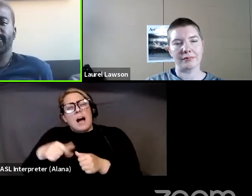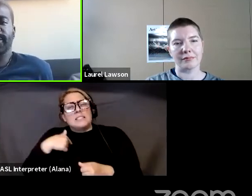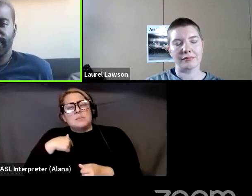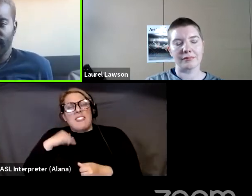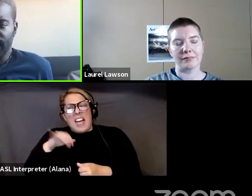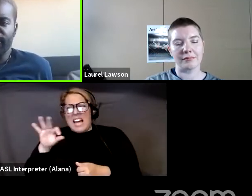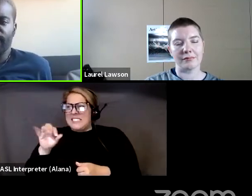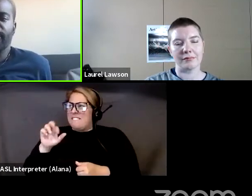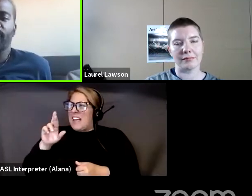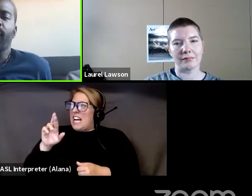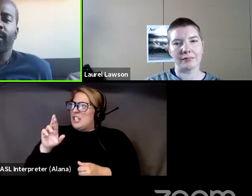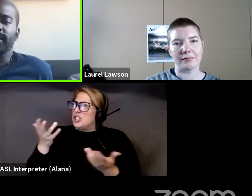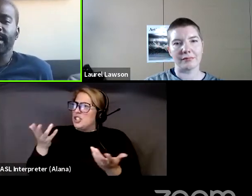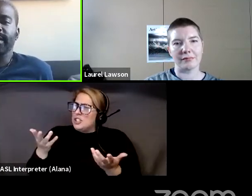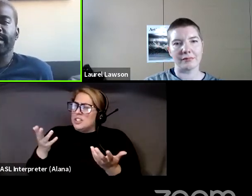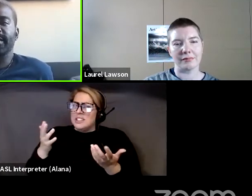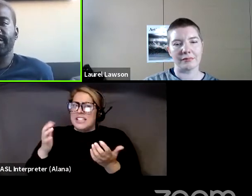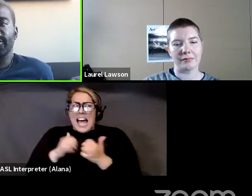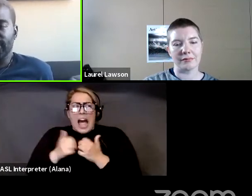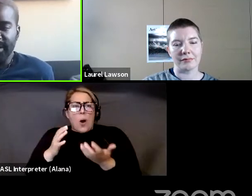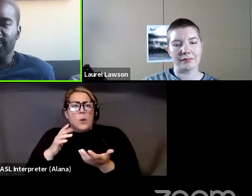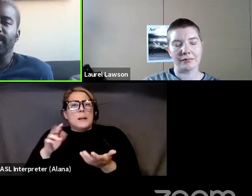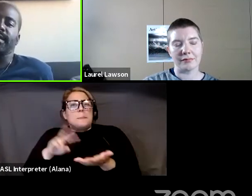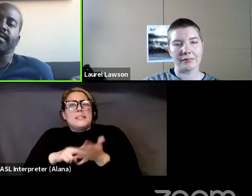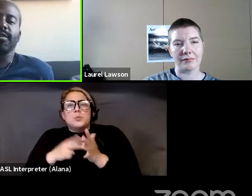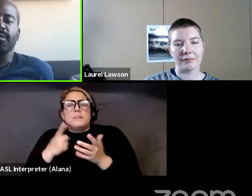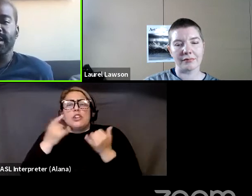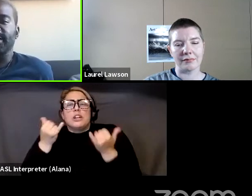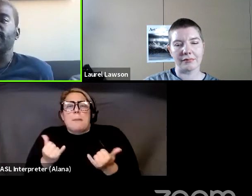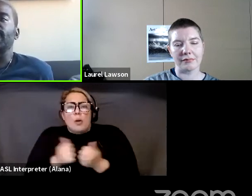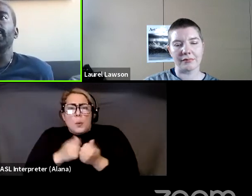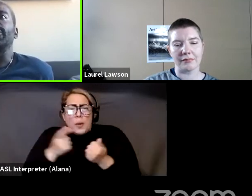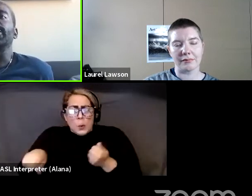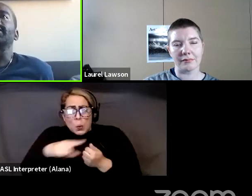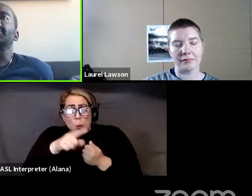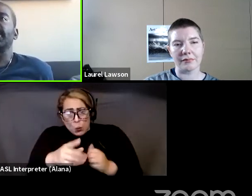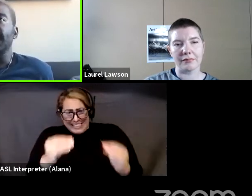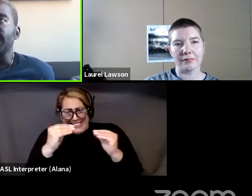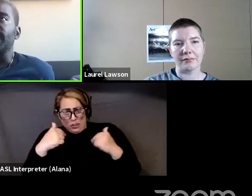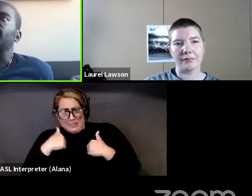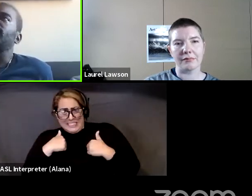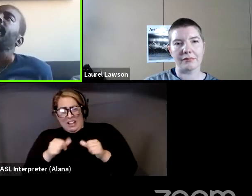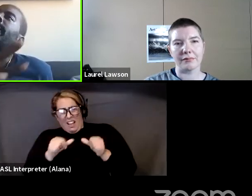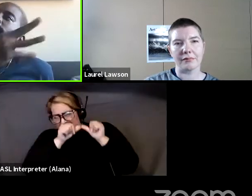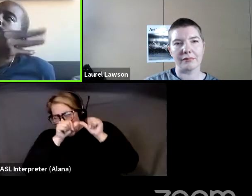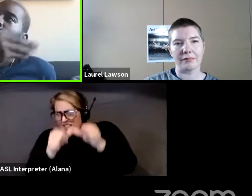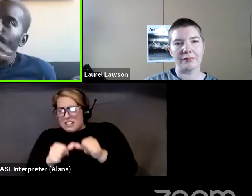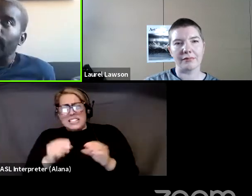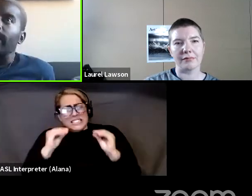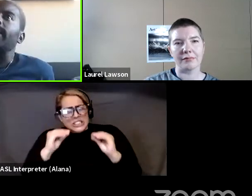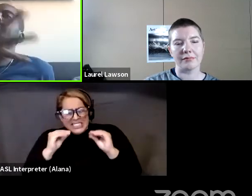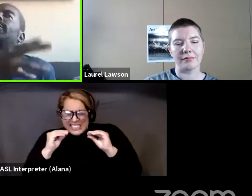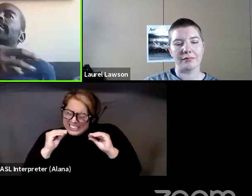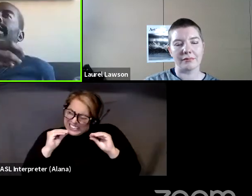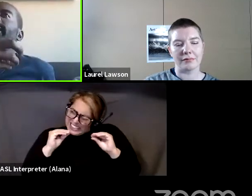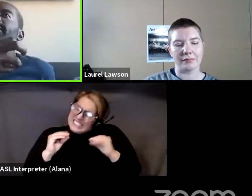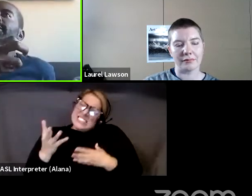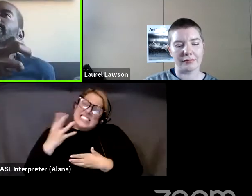contemporary with you all, like that you teach me continually, and but not just teach me, you